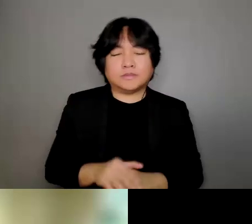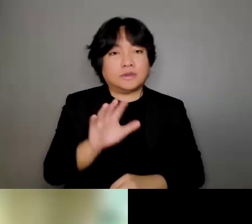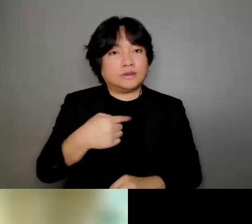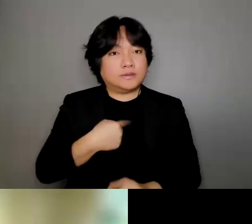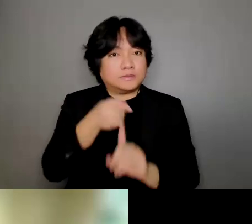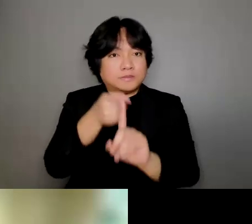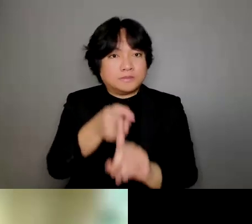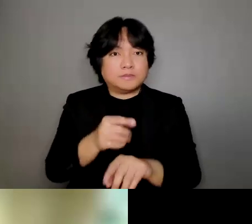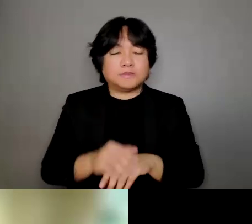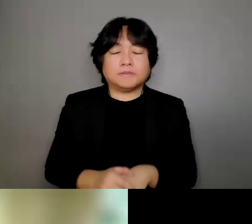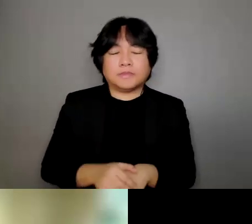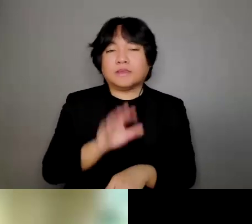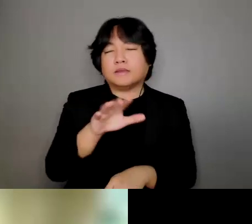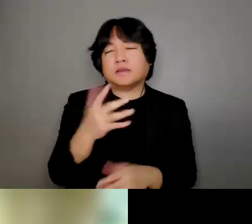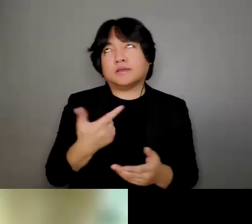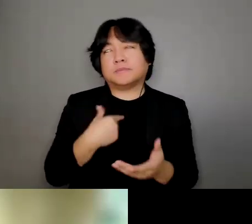when I